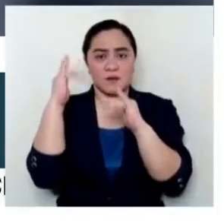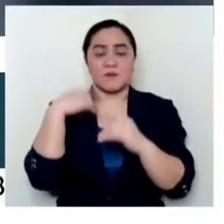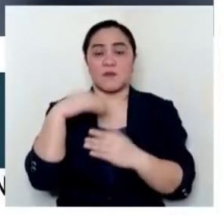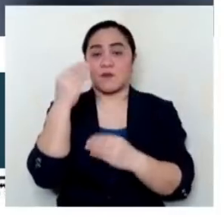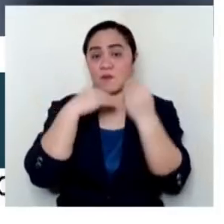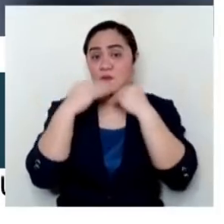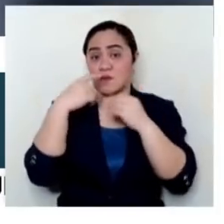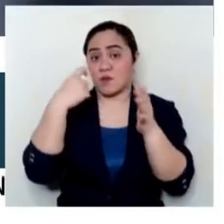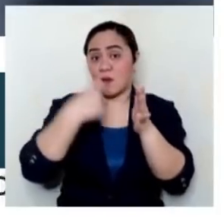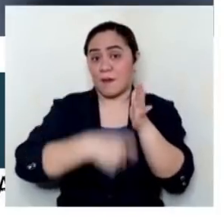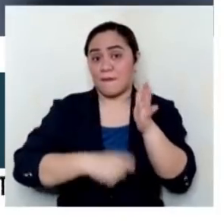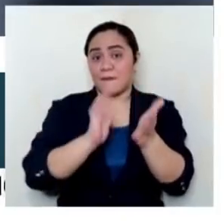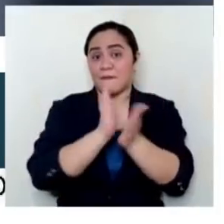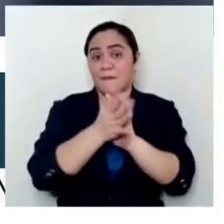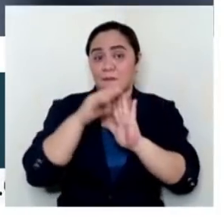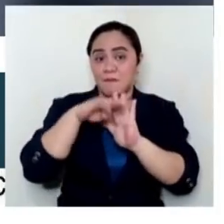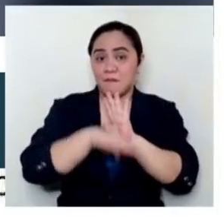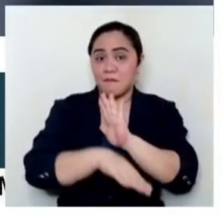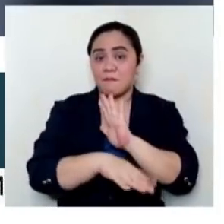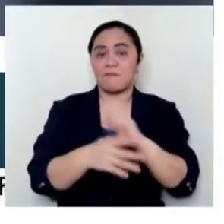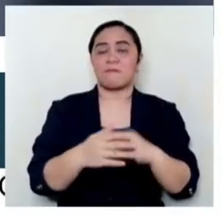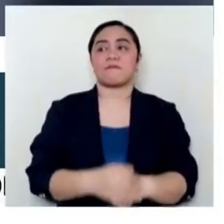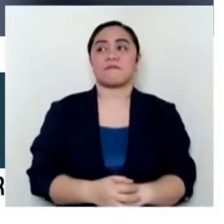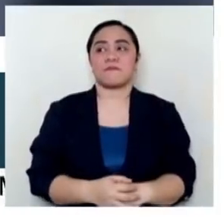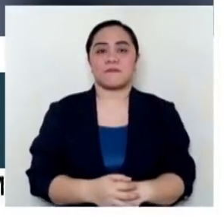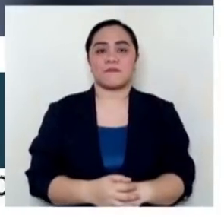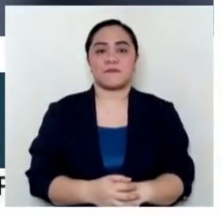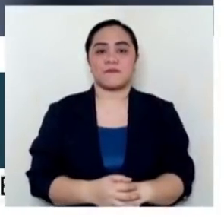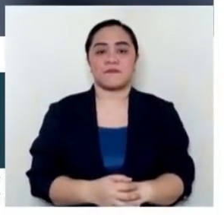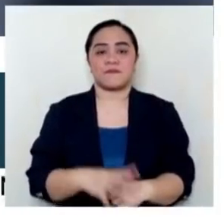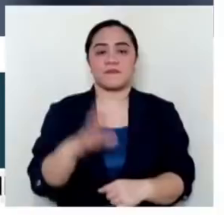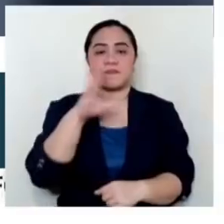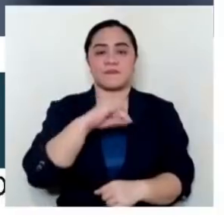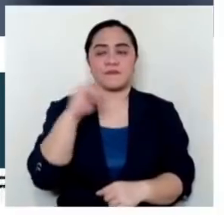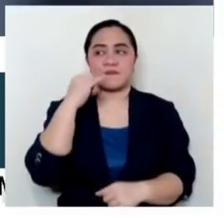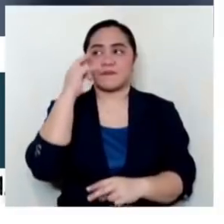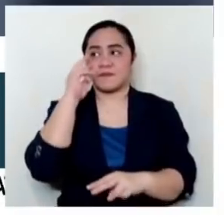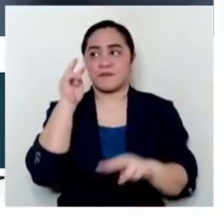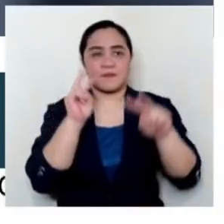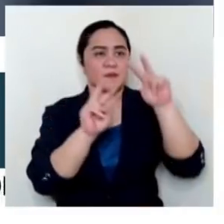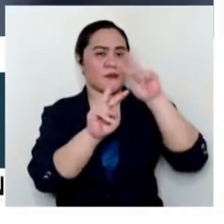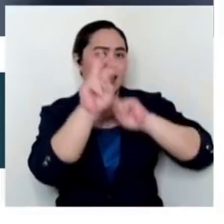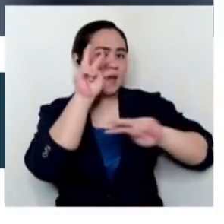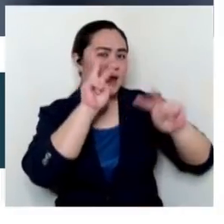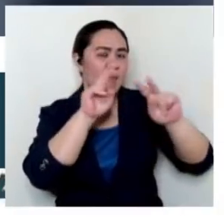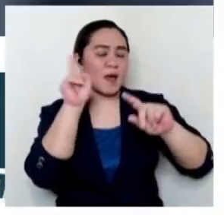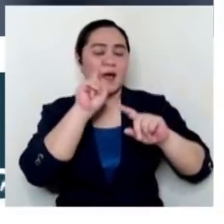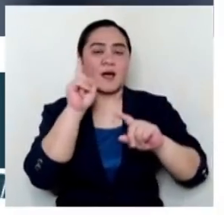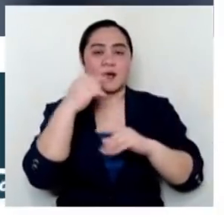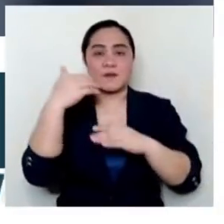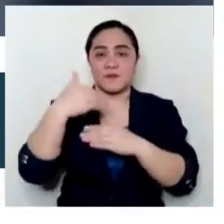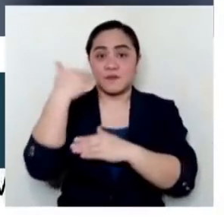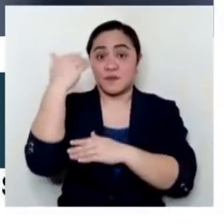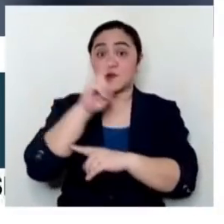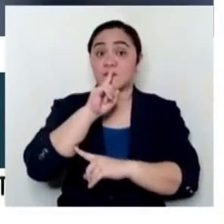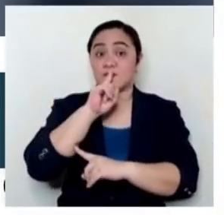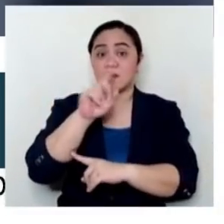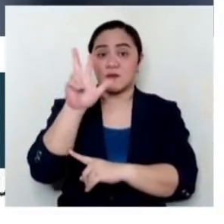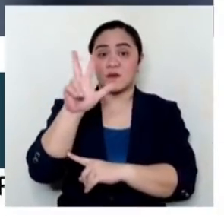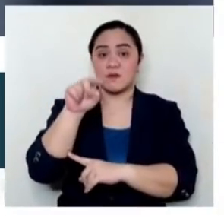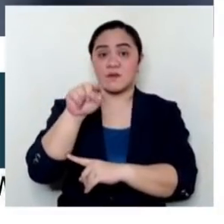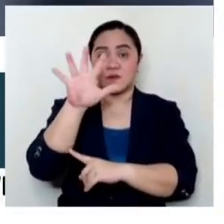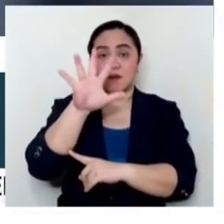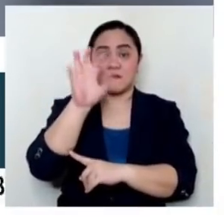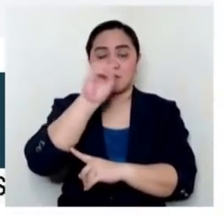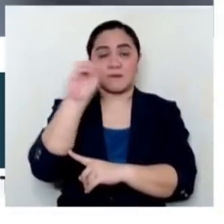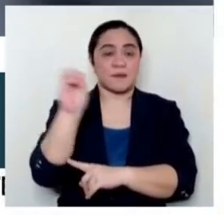you know, ease a bit. And my projection for next year really is around 3.5%